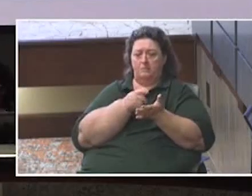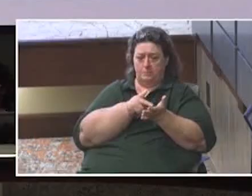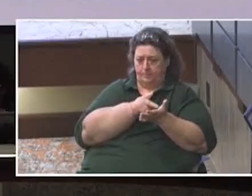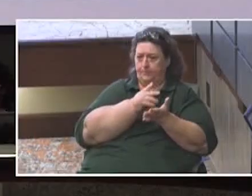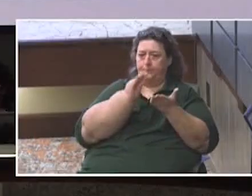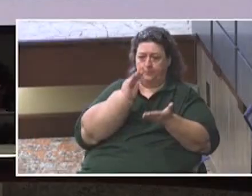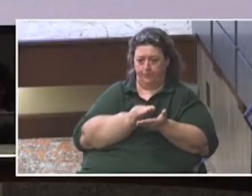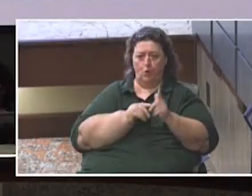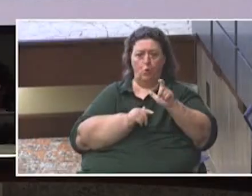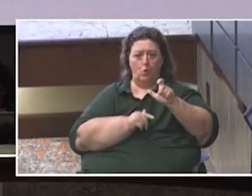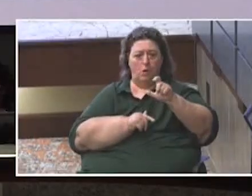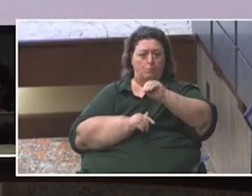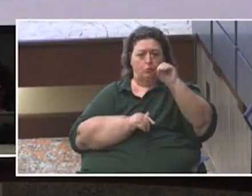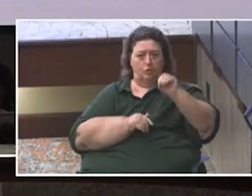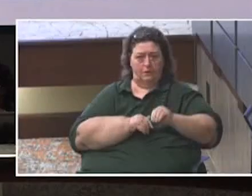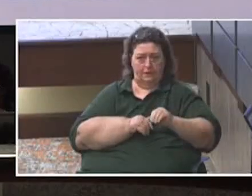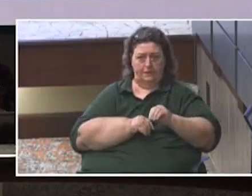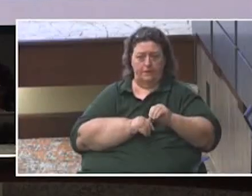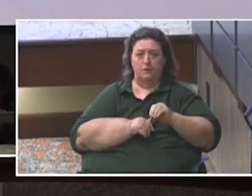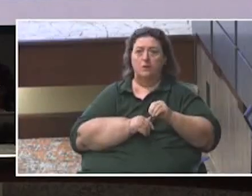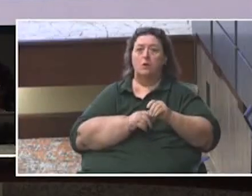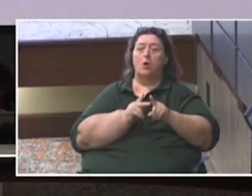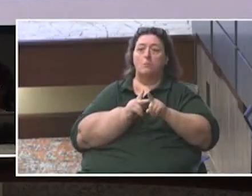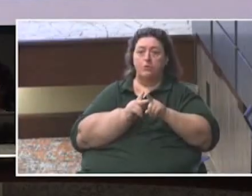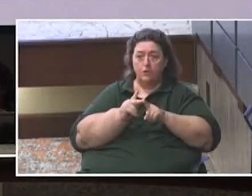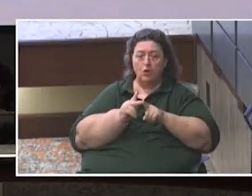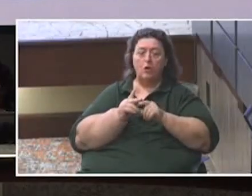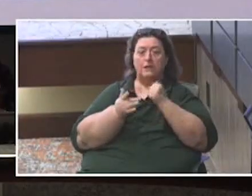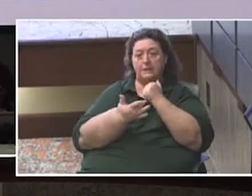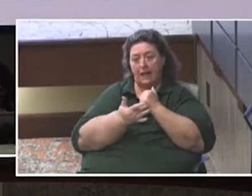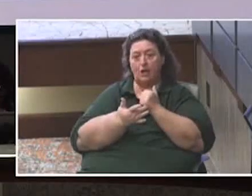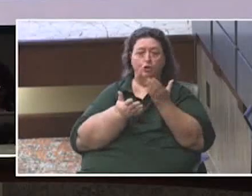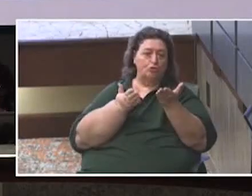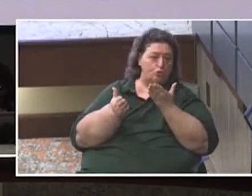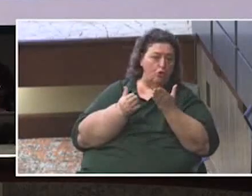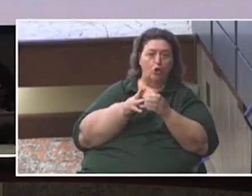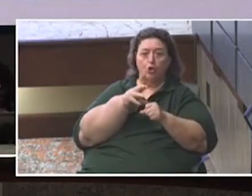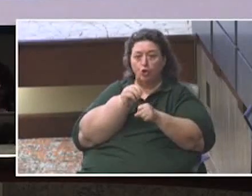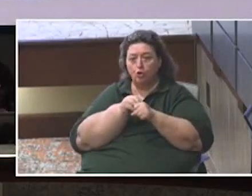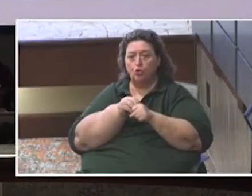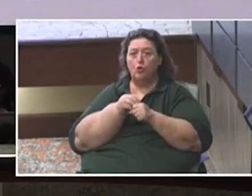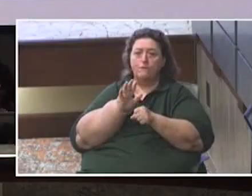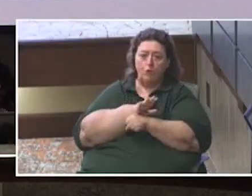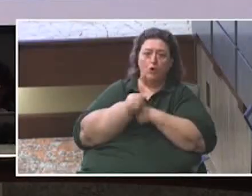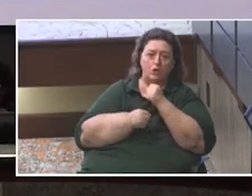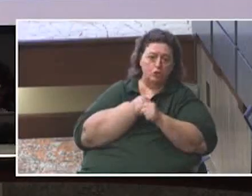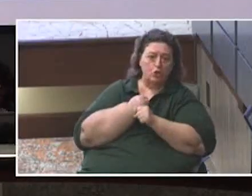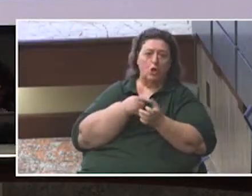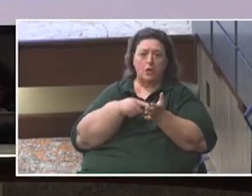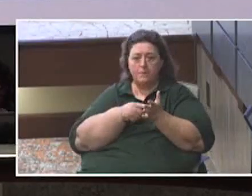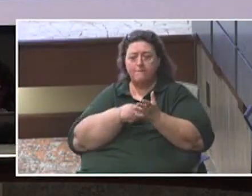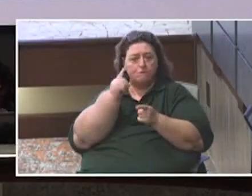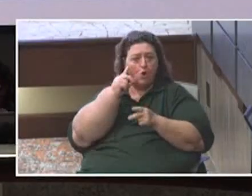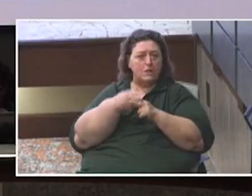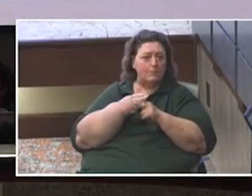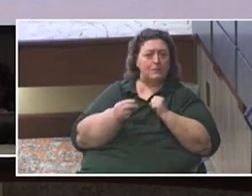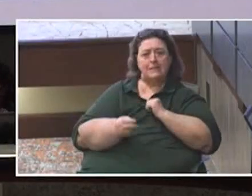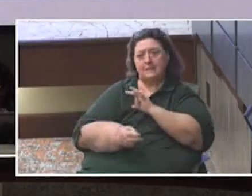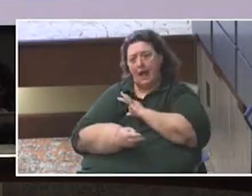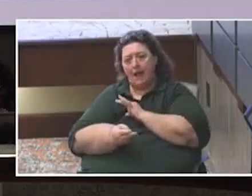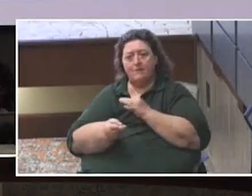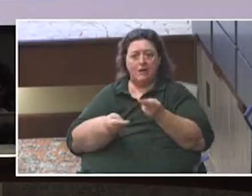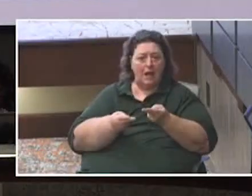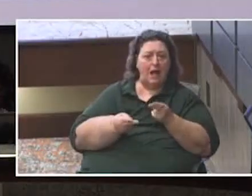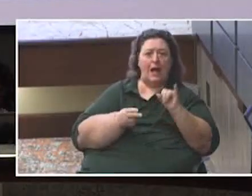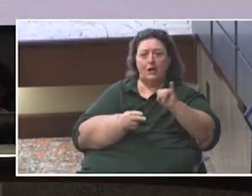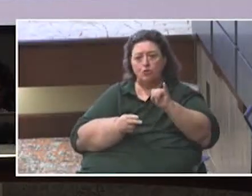at 21%. Professional and technical services include full-year encumbrances for temporary staffing. We also have